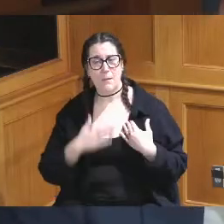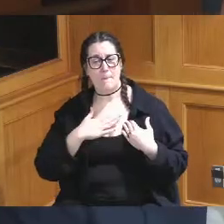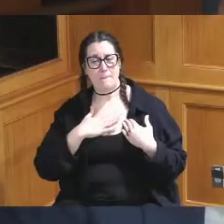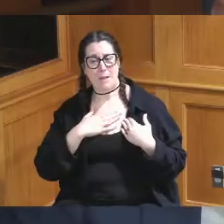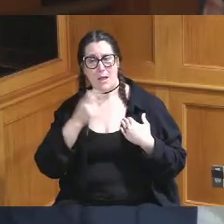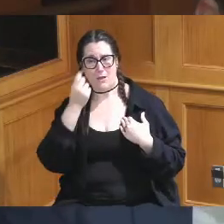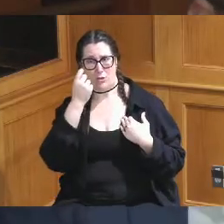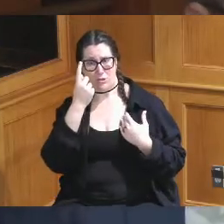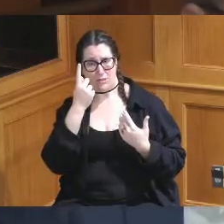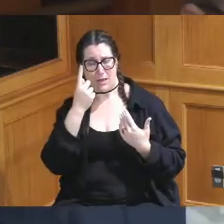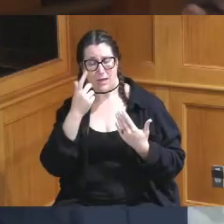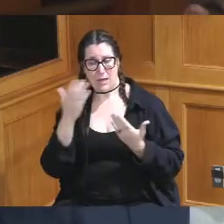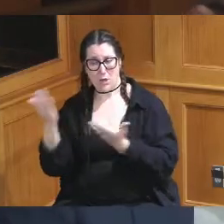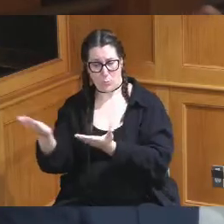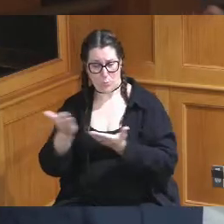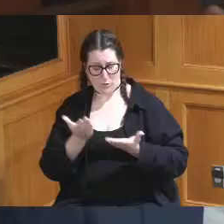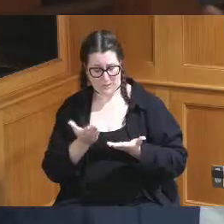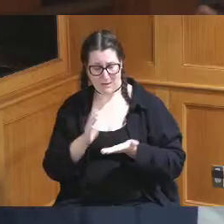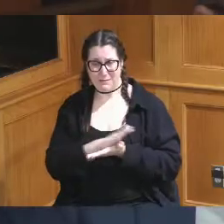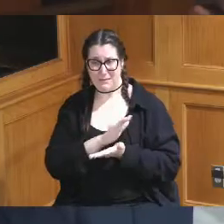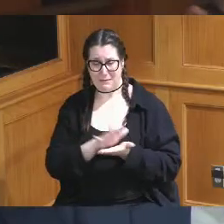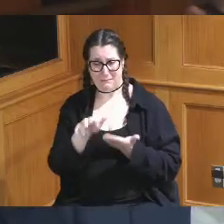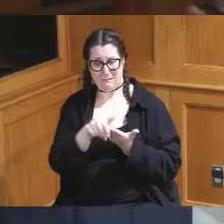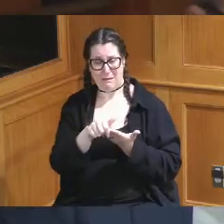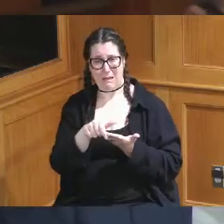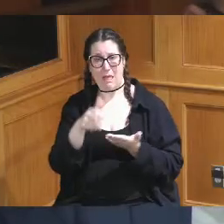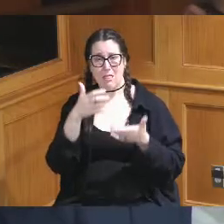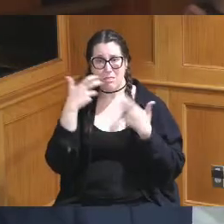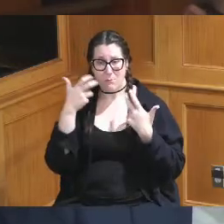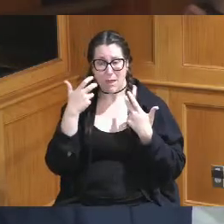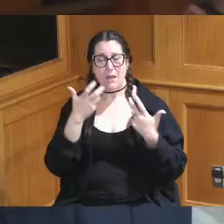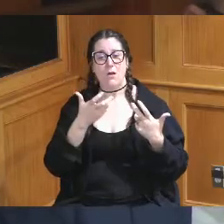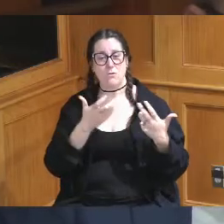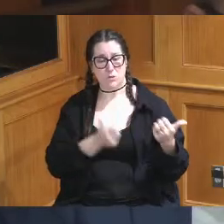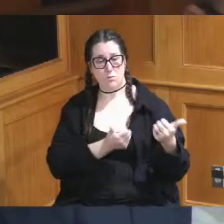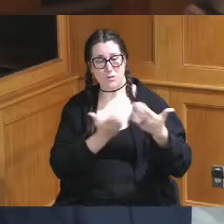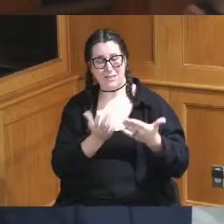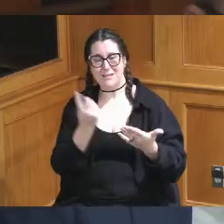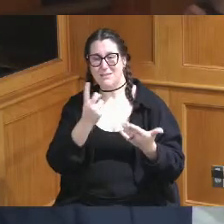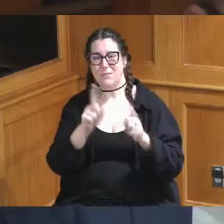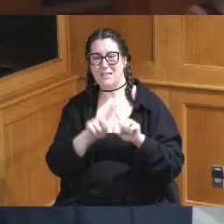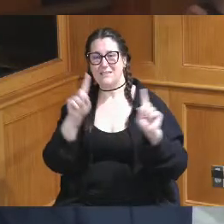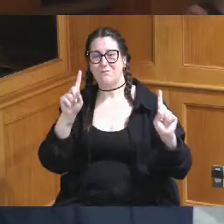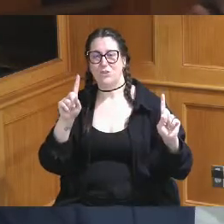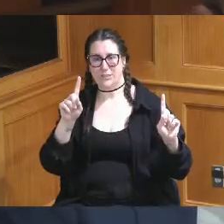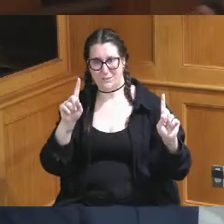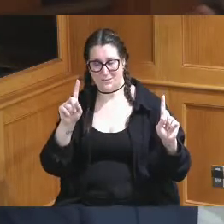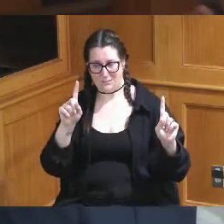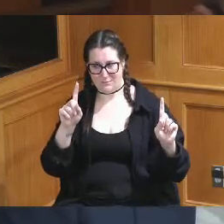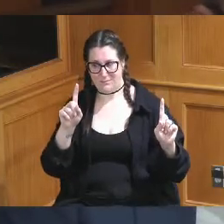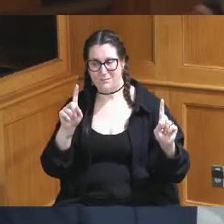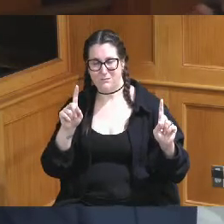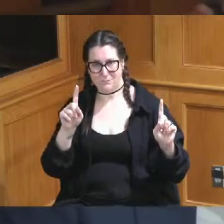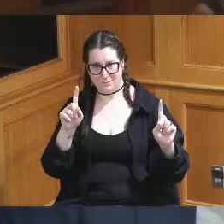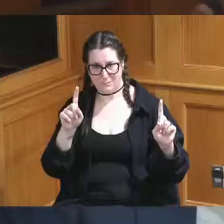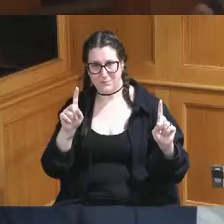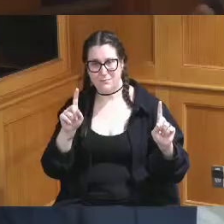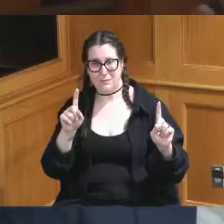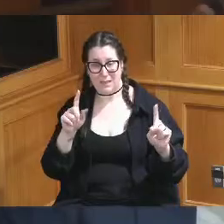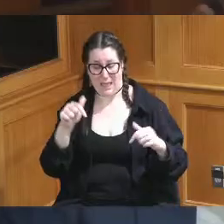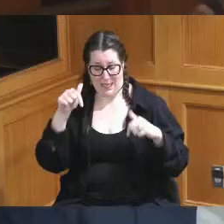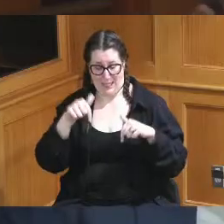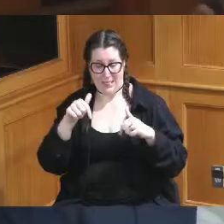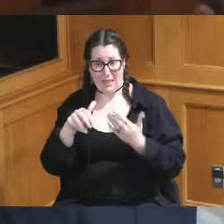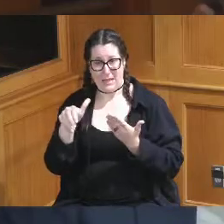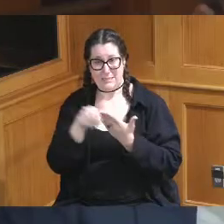is what's presented to us, the Bengals presented something different. In this lease,